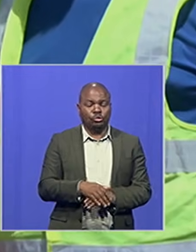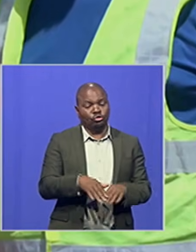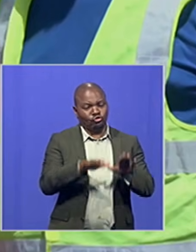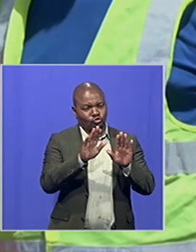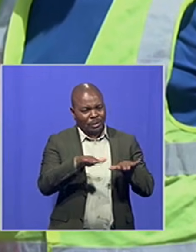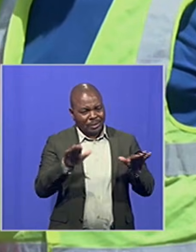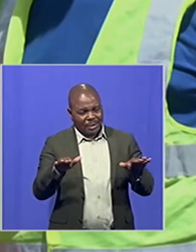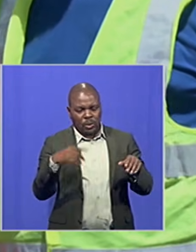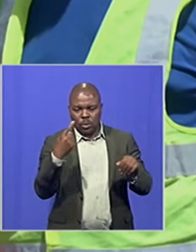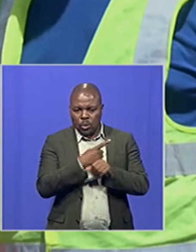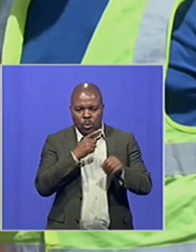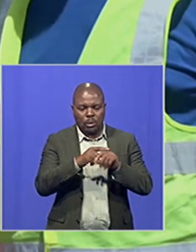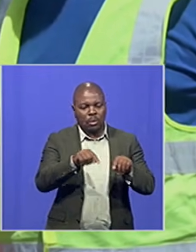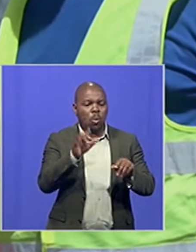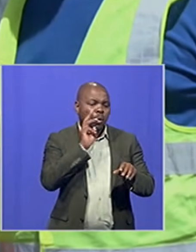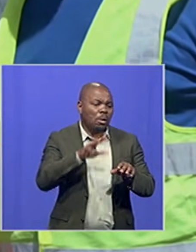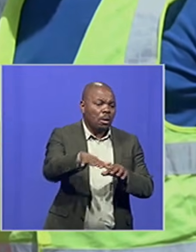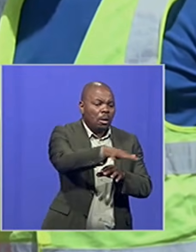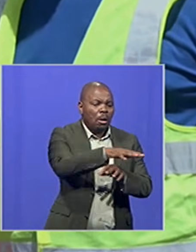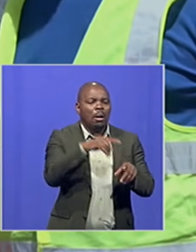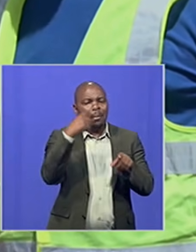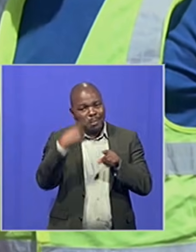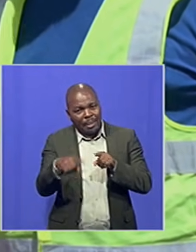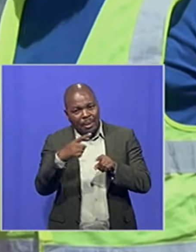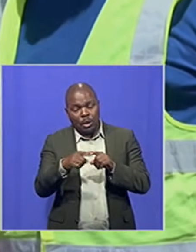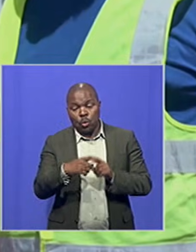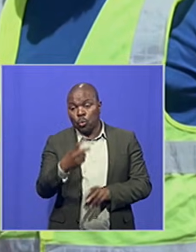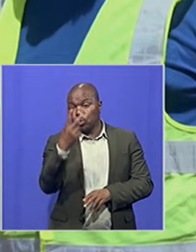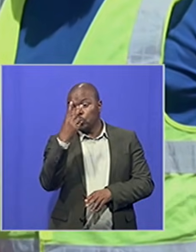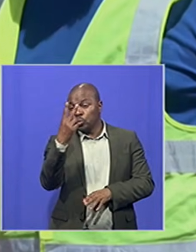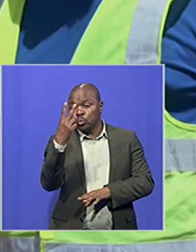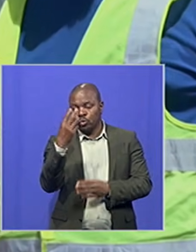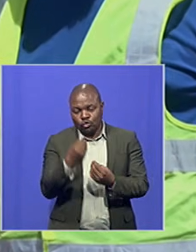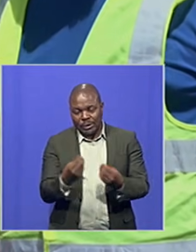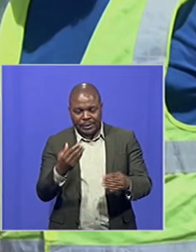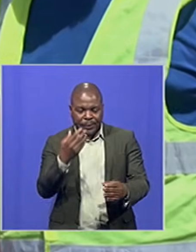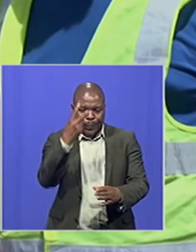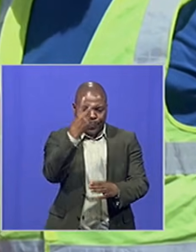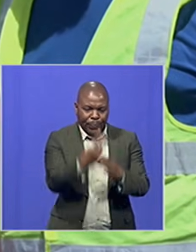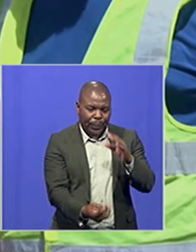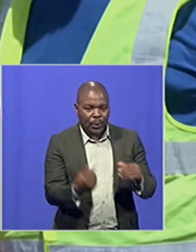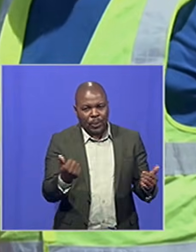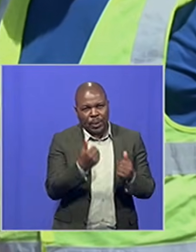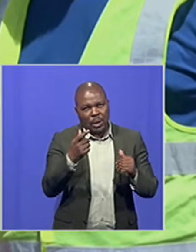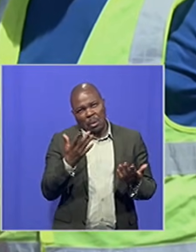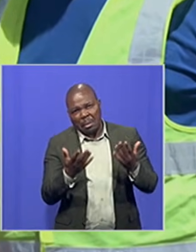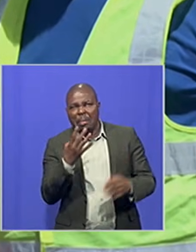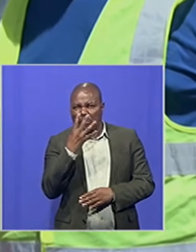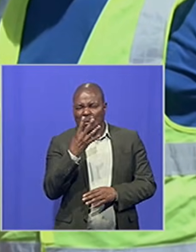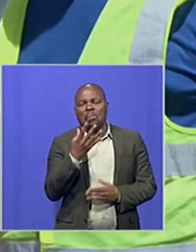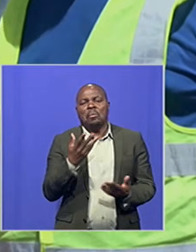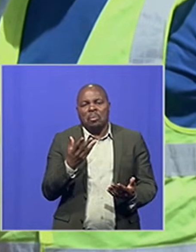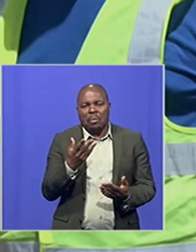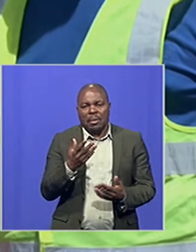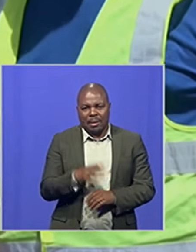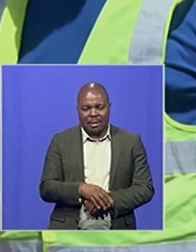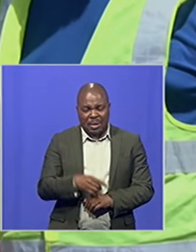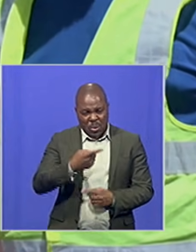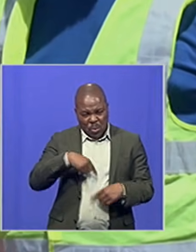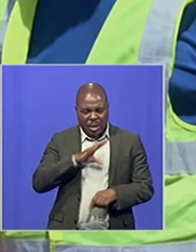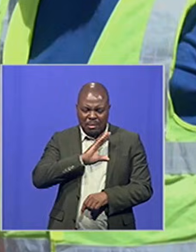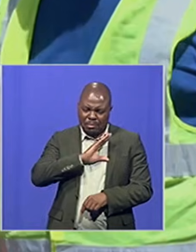khona go tshemekela kha go o itse bana ba le babedi teng mo batho a ke tse ba 4 o re yana batho yaanong e re